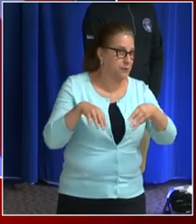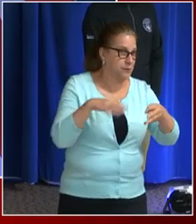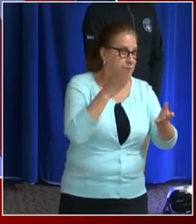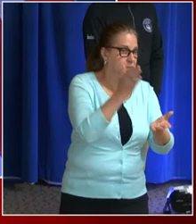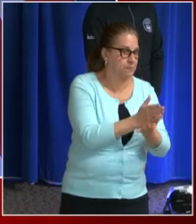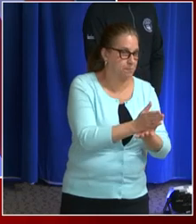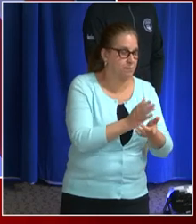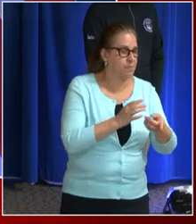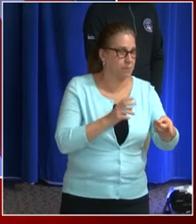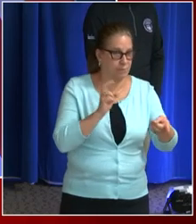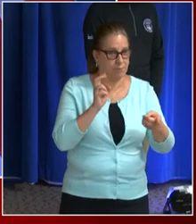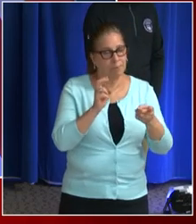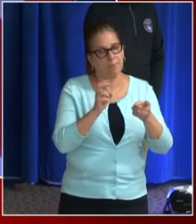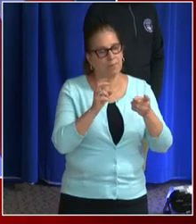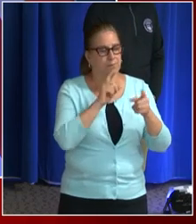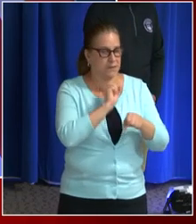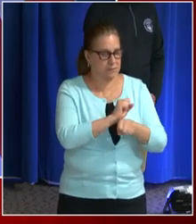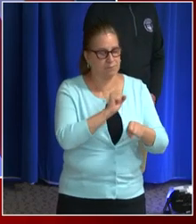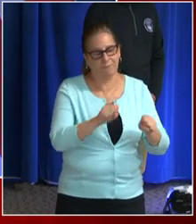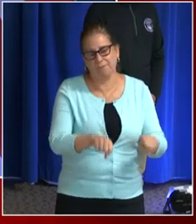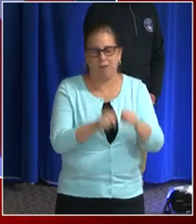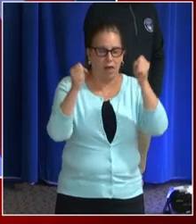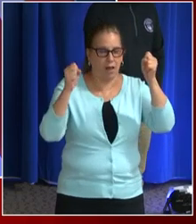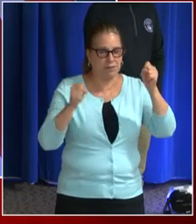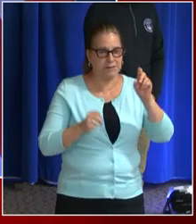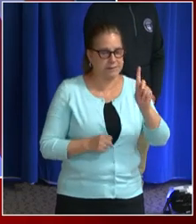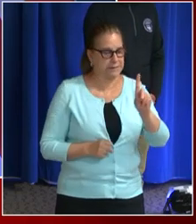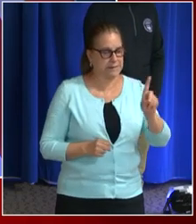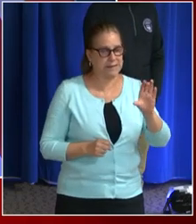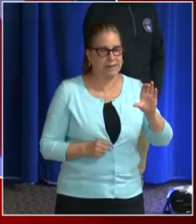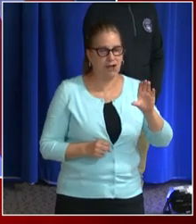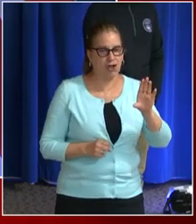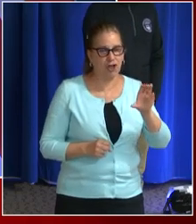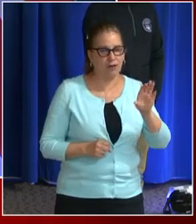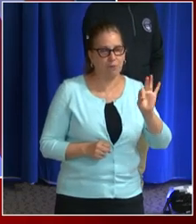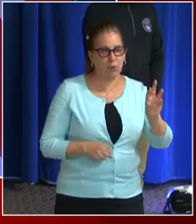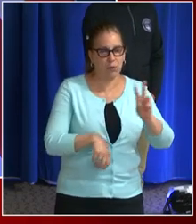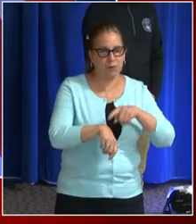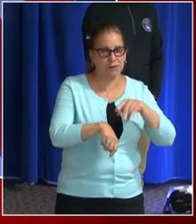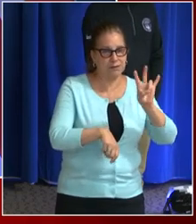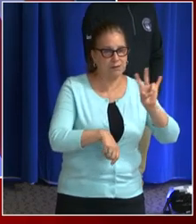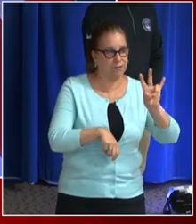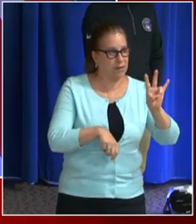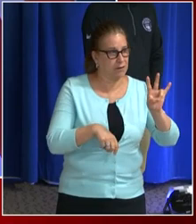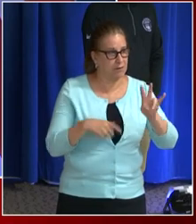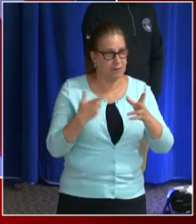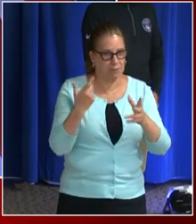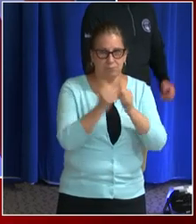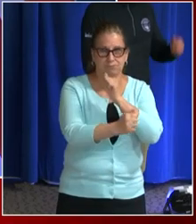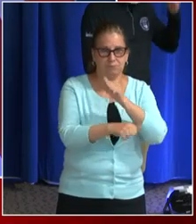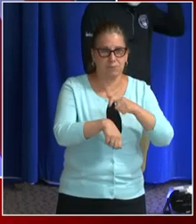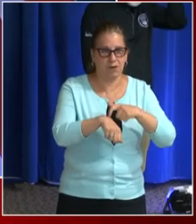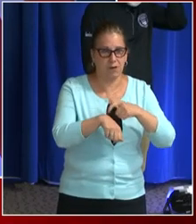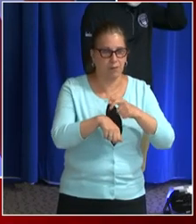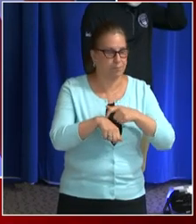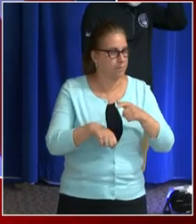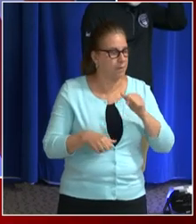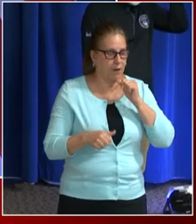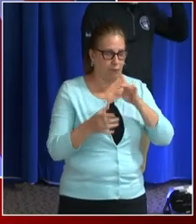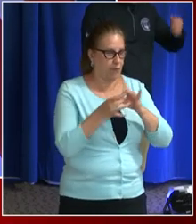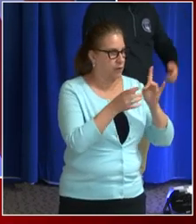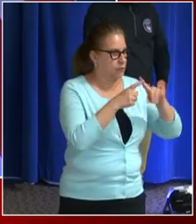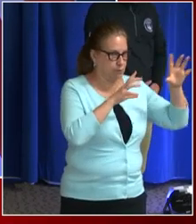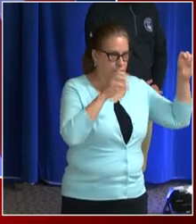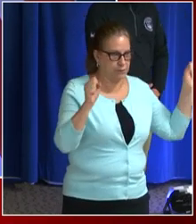So that stop at 17th and I was not related to the presidential movement. But I'm not talking about that. I'm talking about before